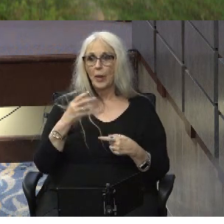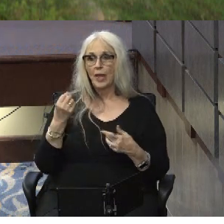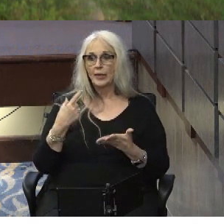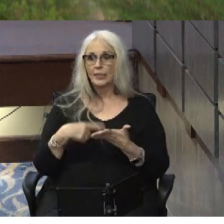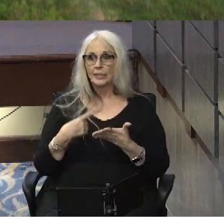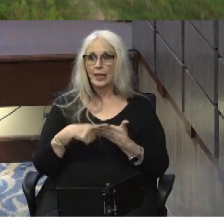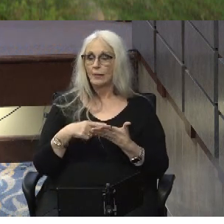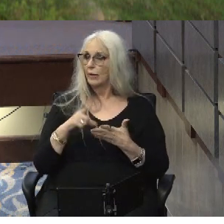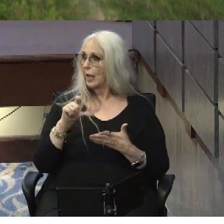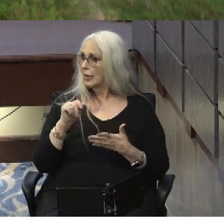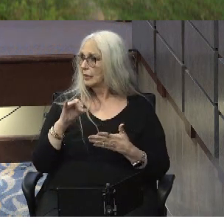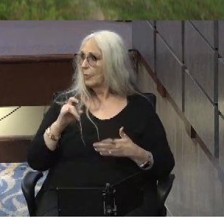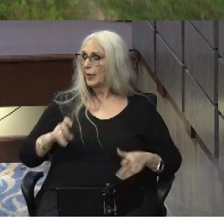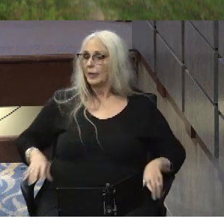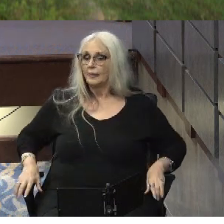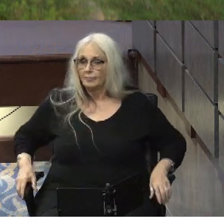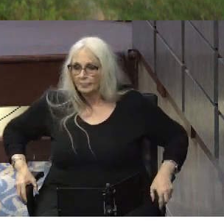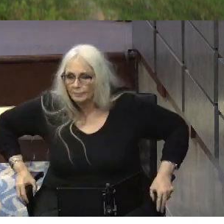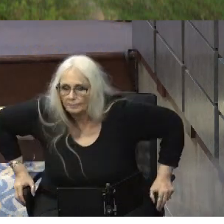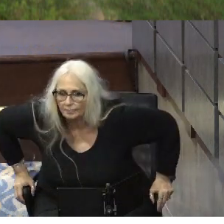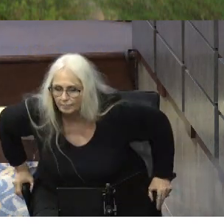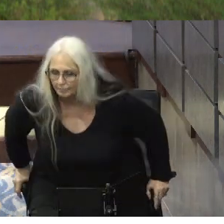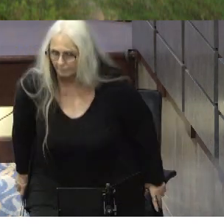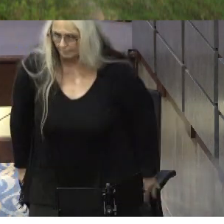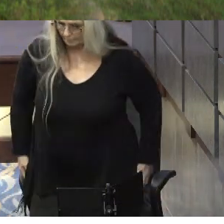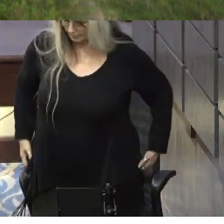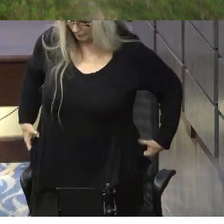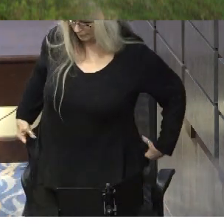landscaping and tree height and those kinds of things.